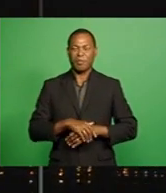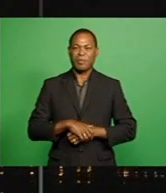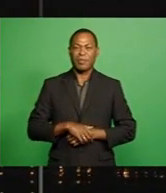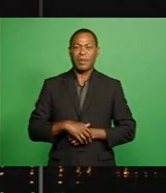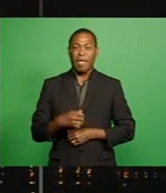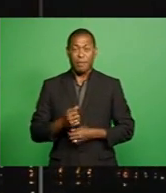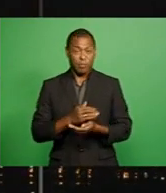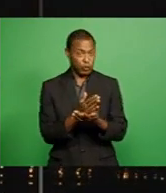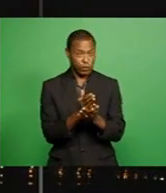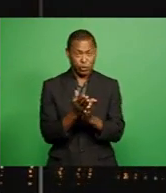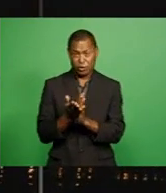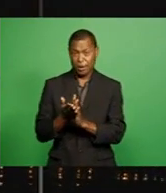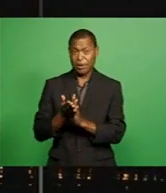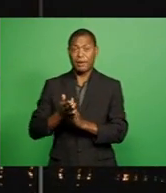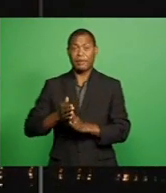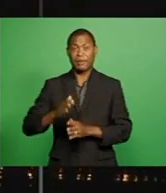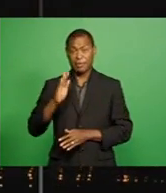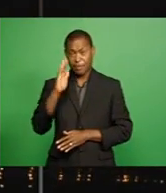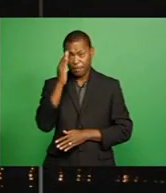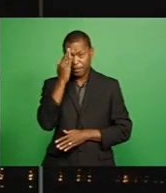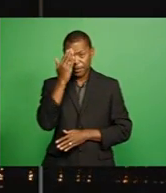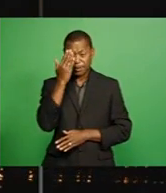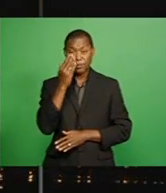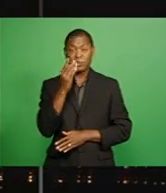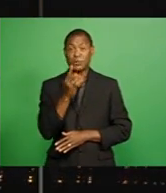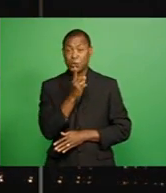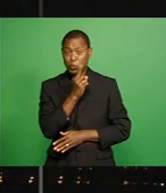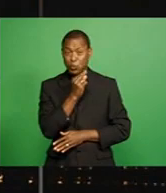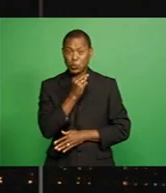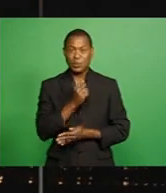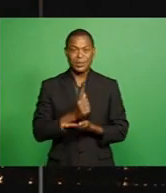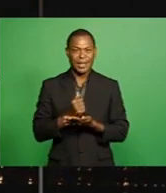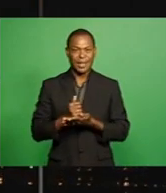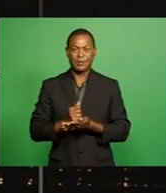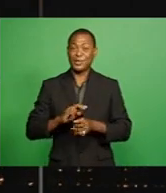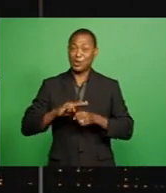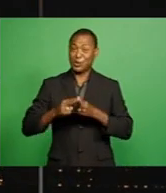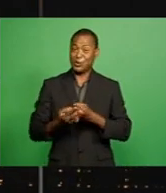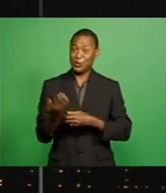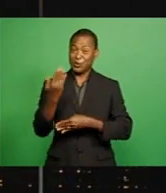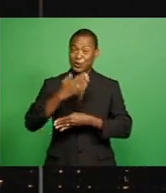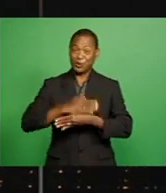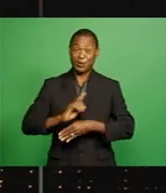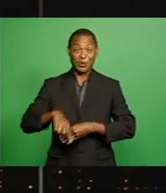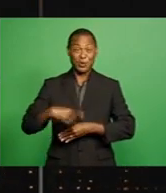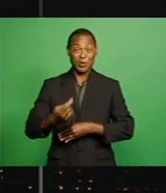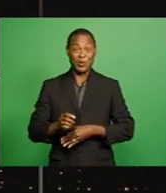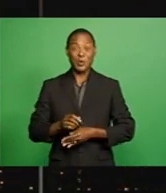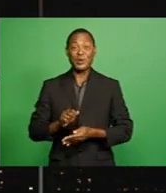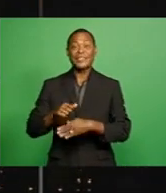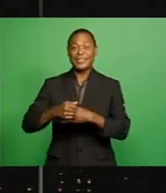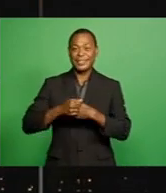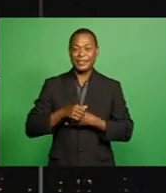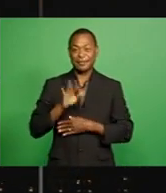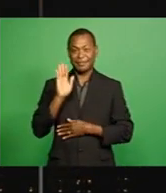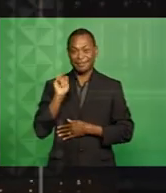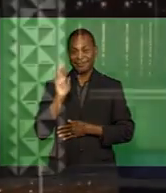fbcnews@fbc.com.fj, or share it with us via our Facebook and Twitter accounts. That's your news for tonight. Until tomorrow, stay safe.